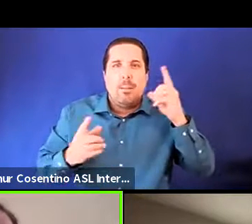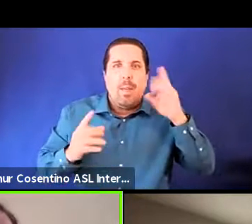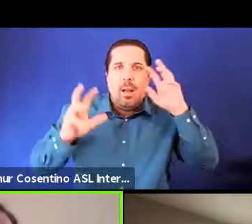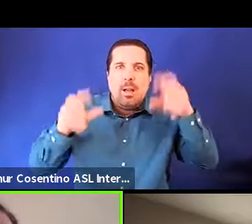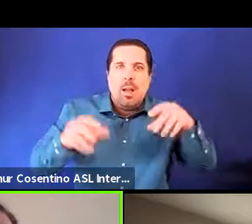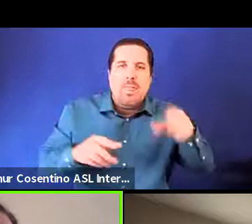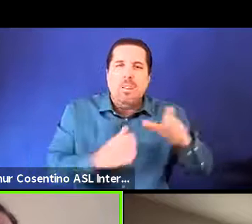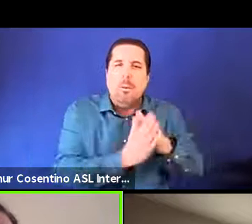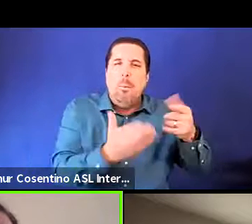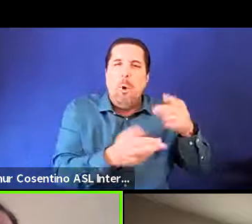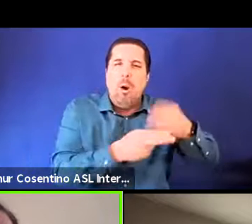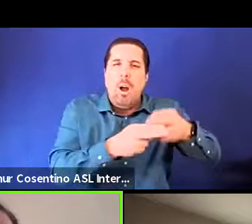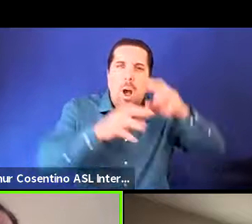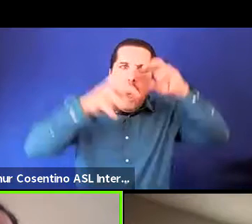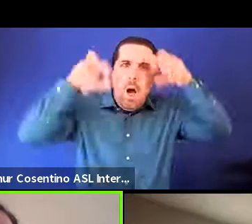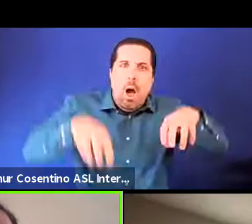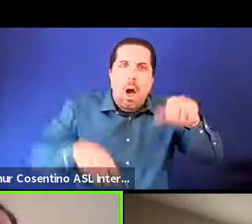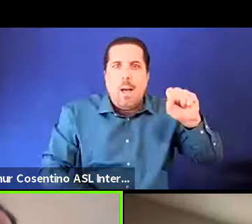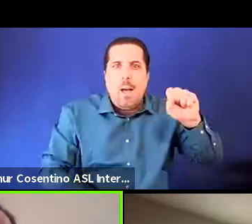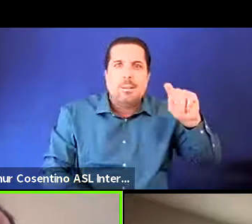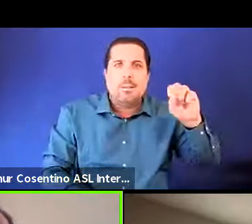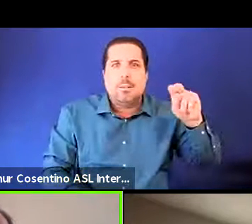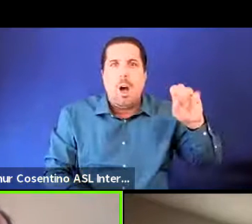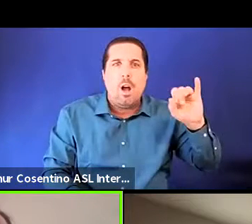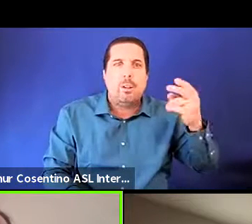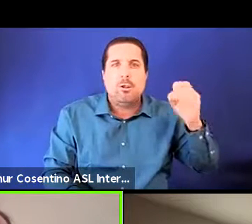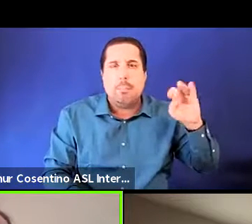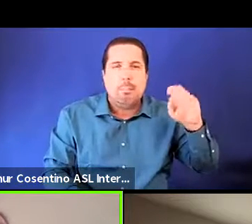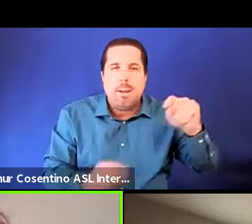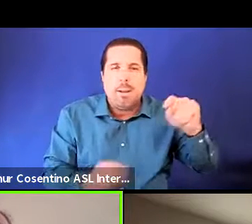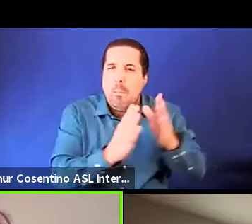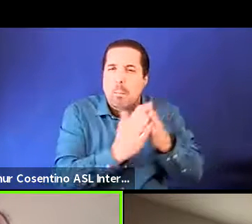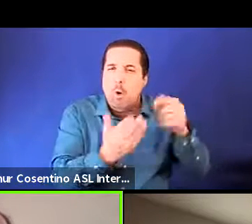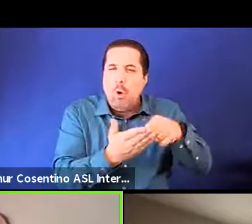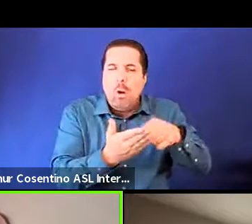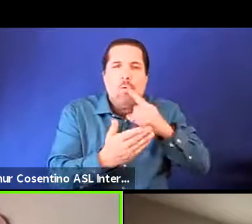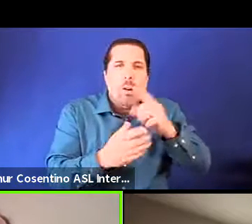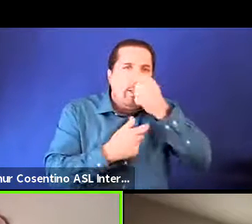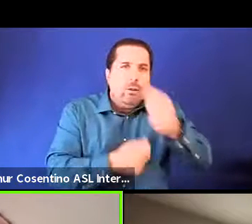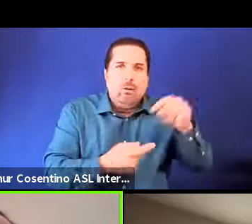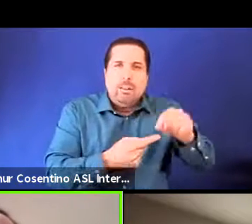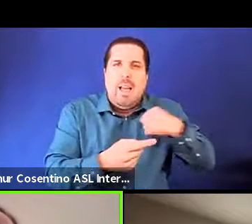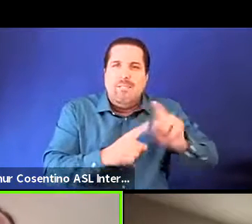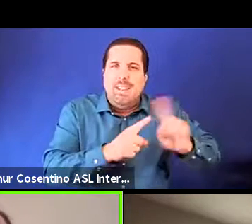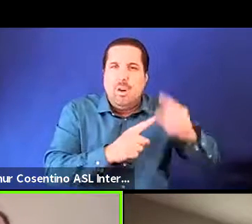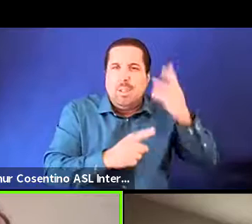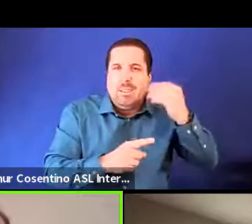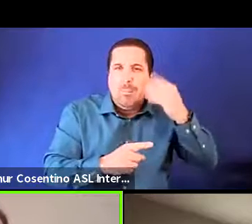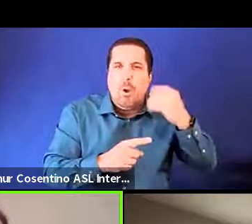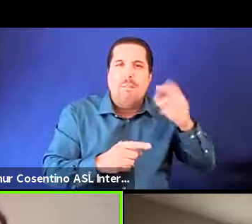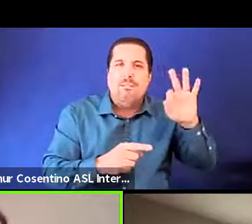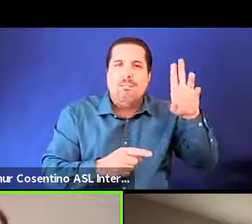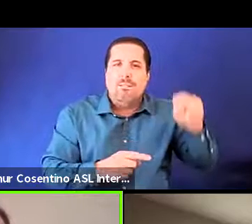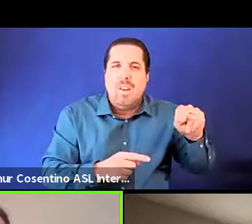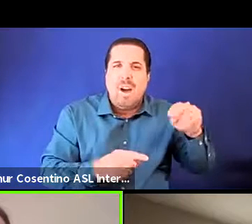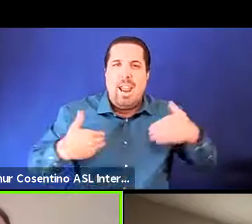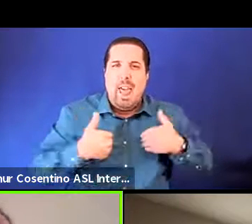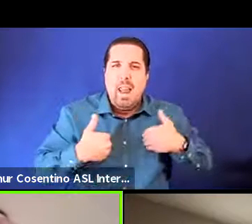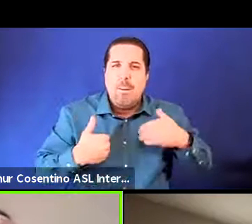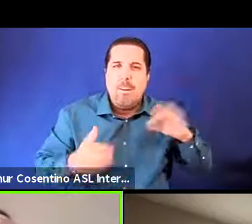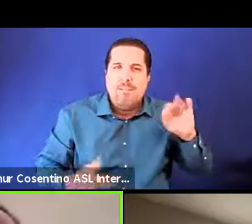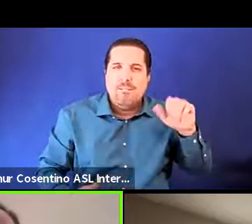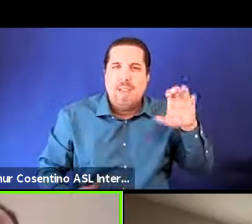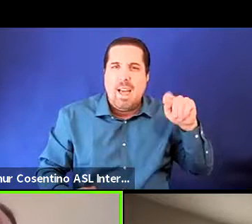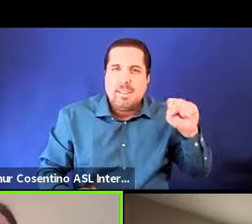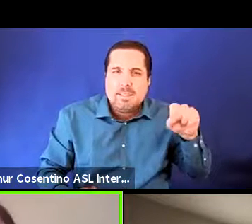beautiful book with short essays that kind of compares like different experiences with kind of like fun animal facts. And there's like really,